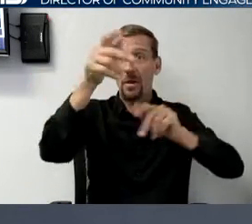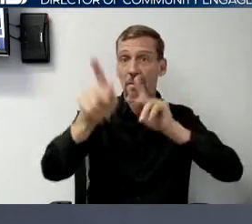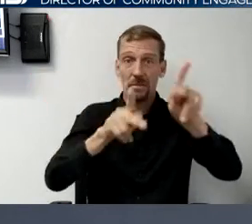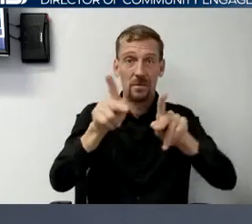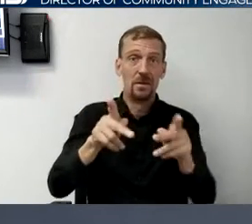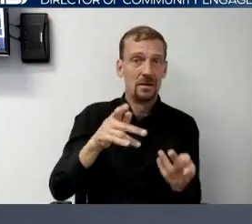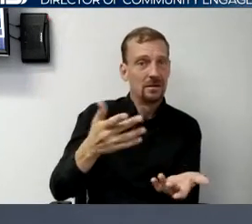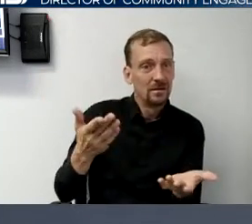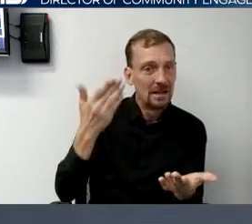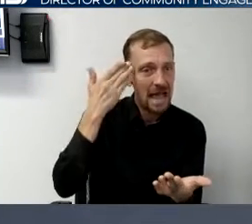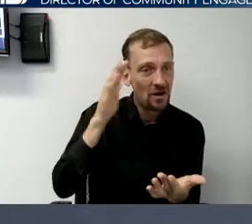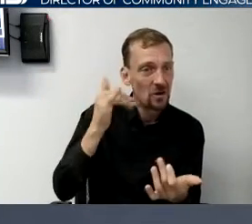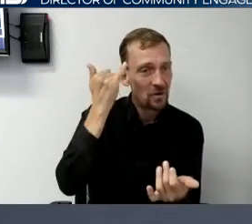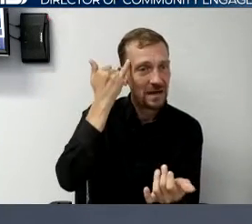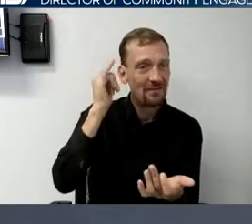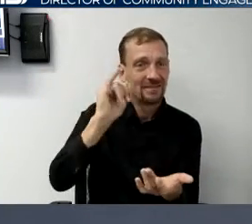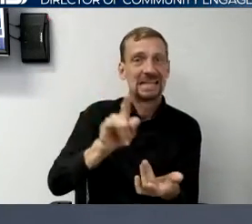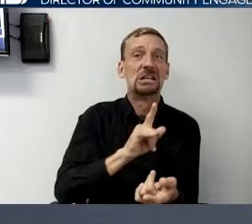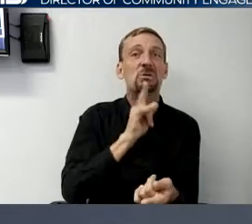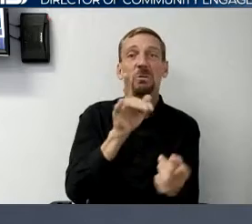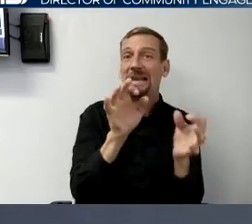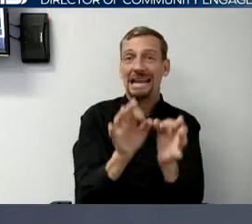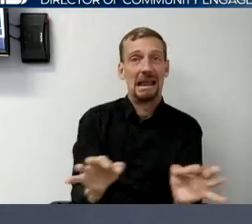that's as meaningful anymore.